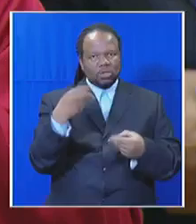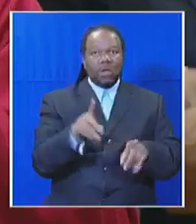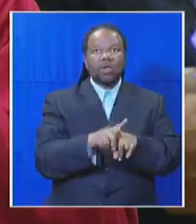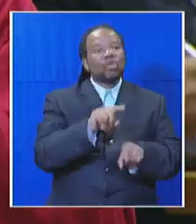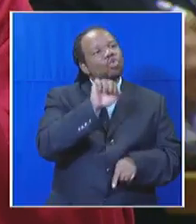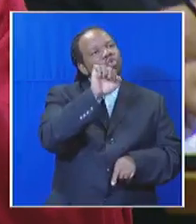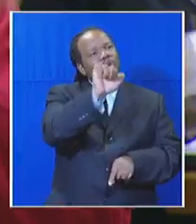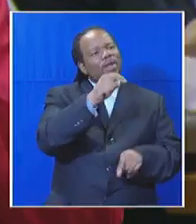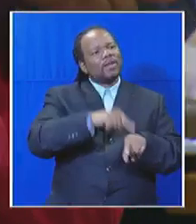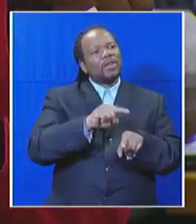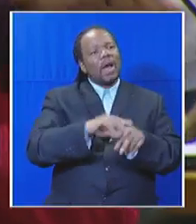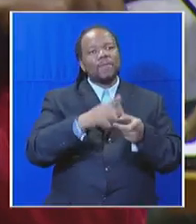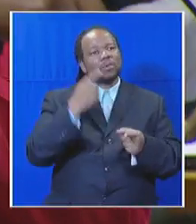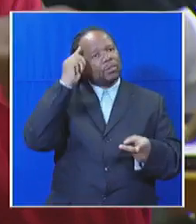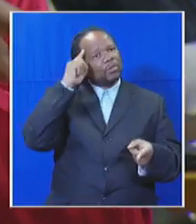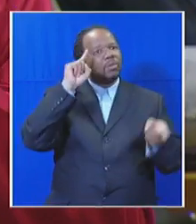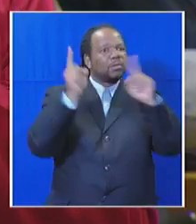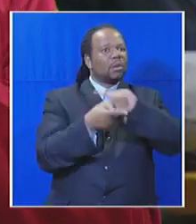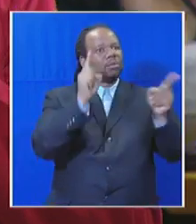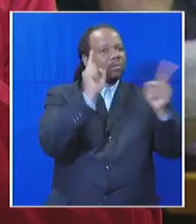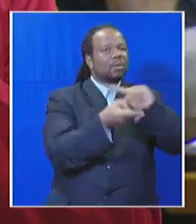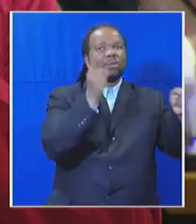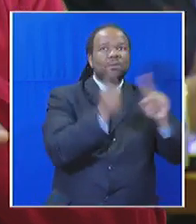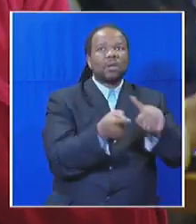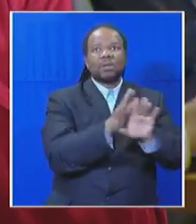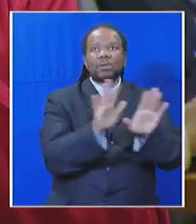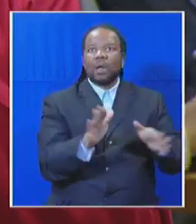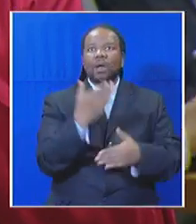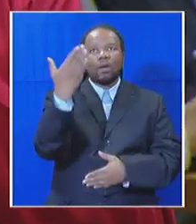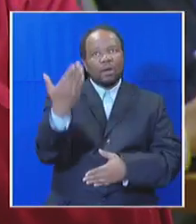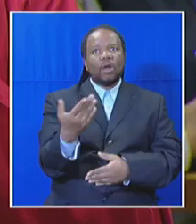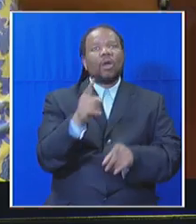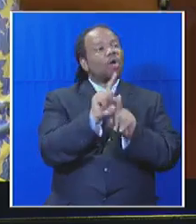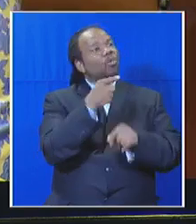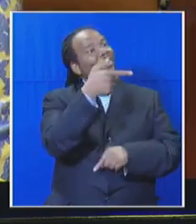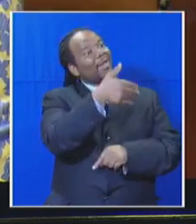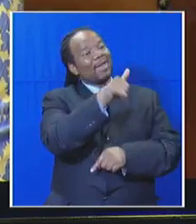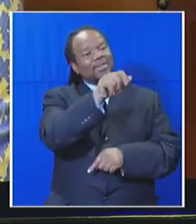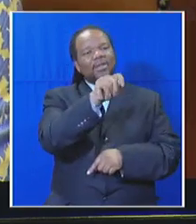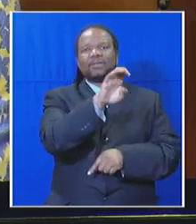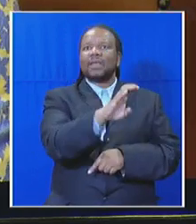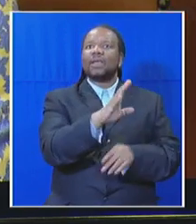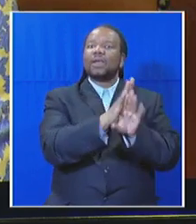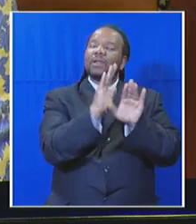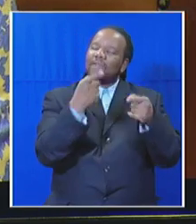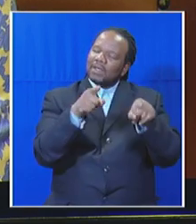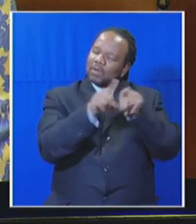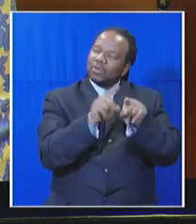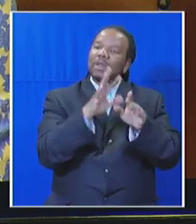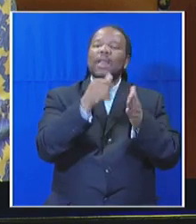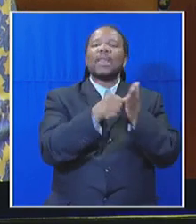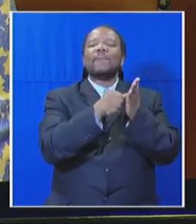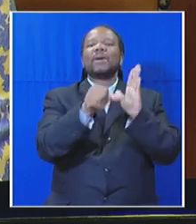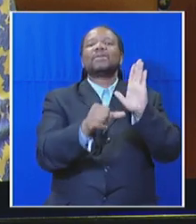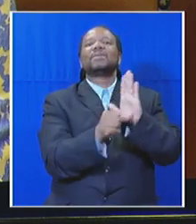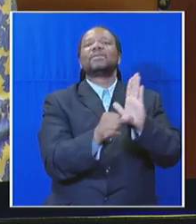mind all the time. We don't Honorable think this question was Dozy, put number take 6 your seat. because of an ATC. This question was put number 6 because you don't want it